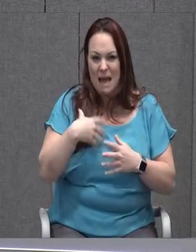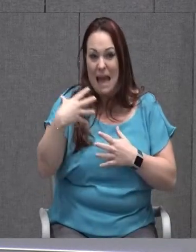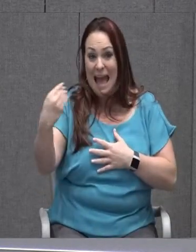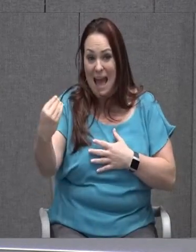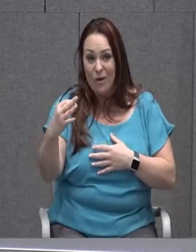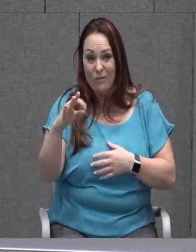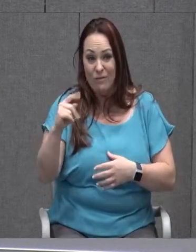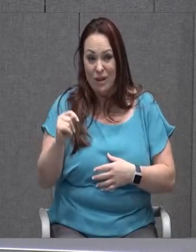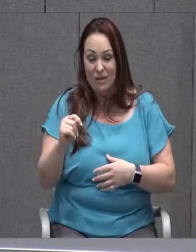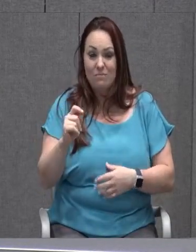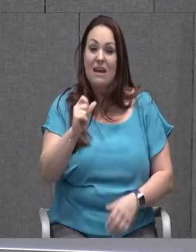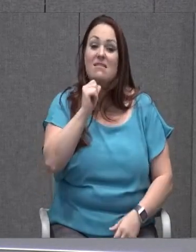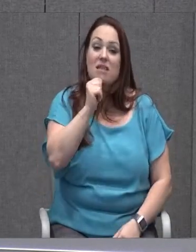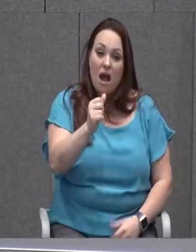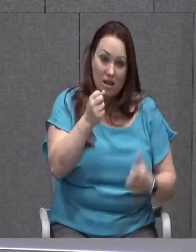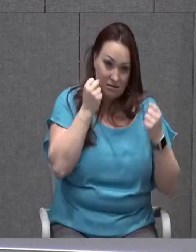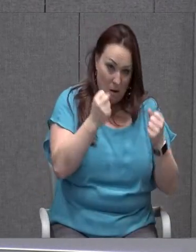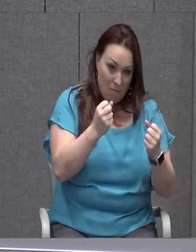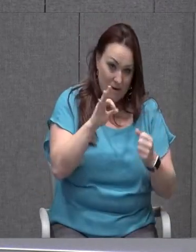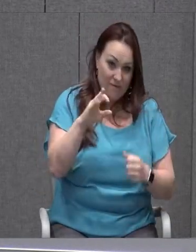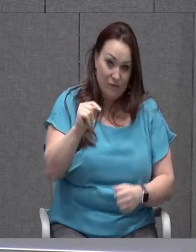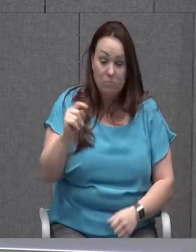My non-dominant foot. 10.